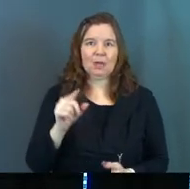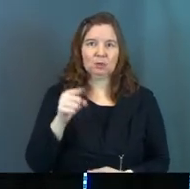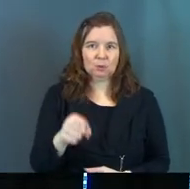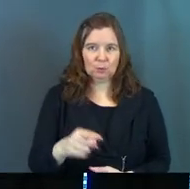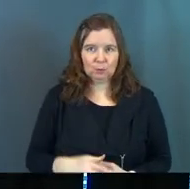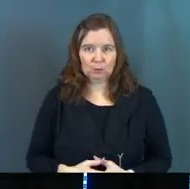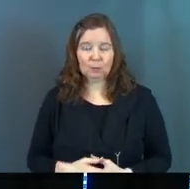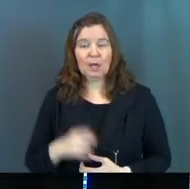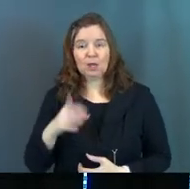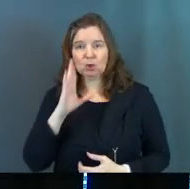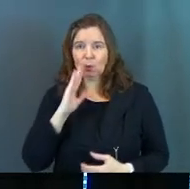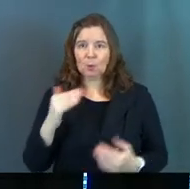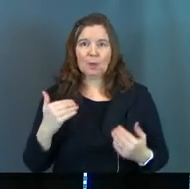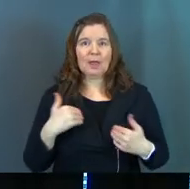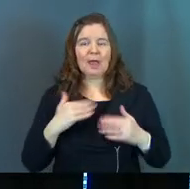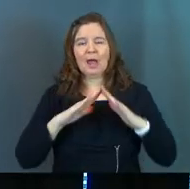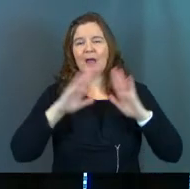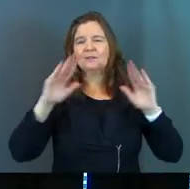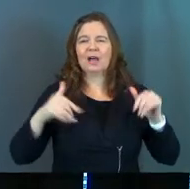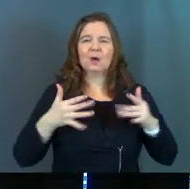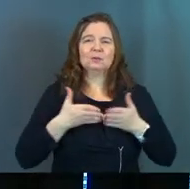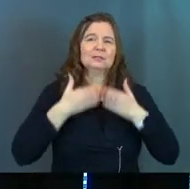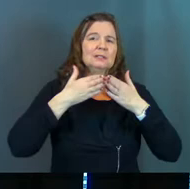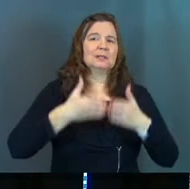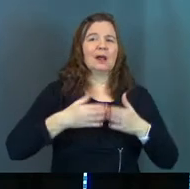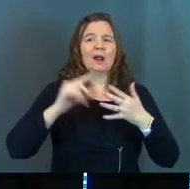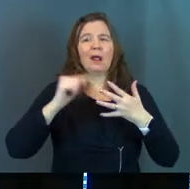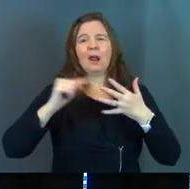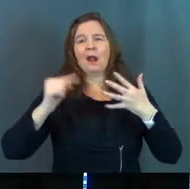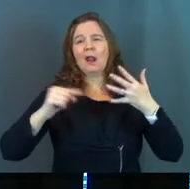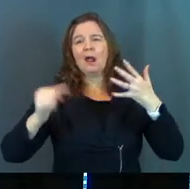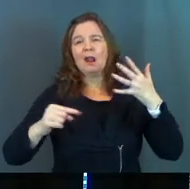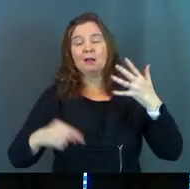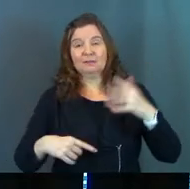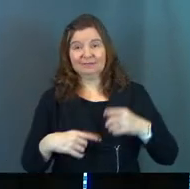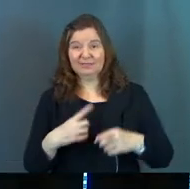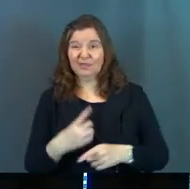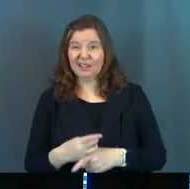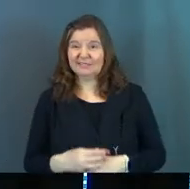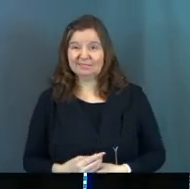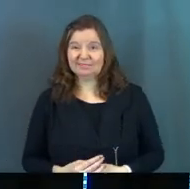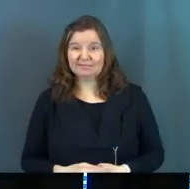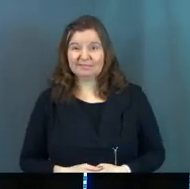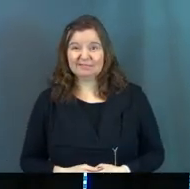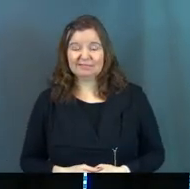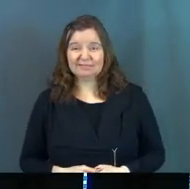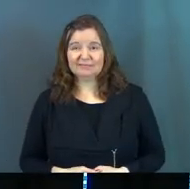you. And you're going to have houses and yachts and, right?